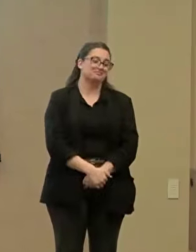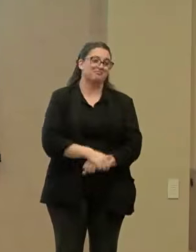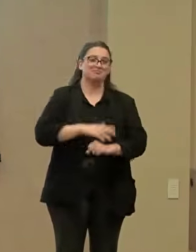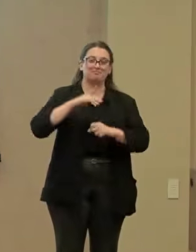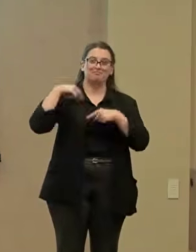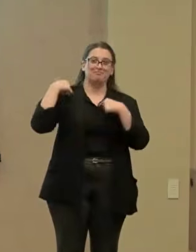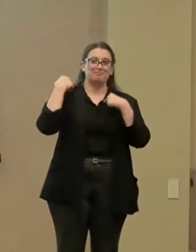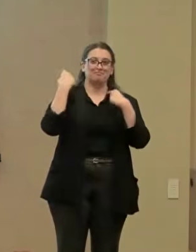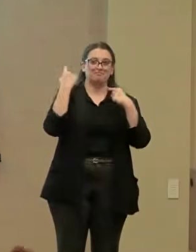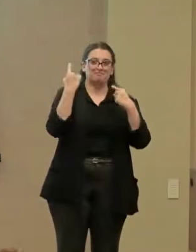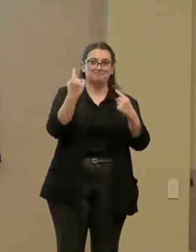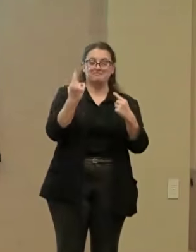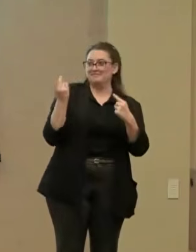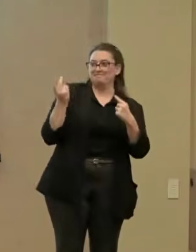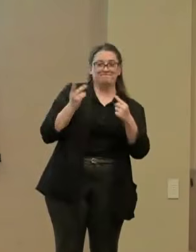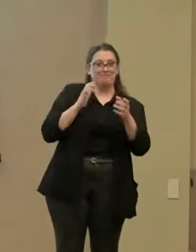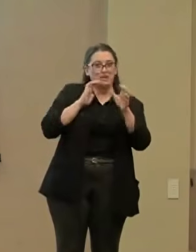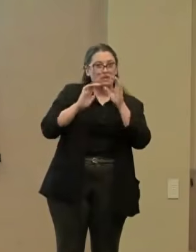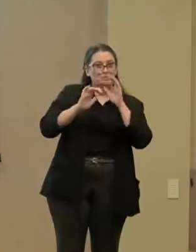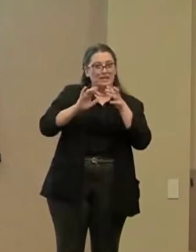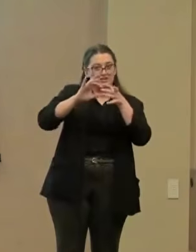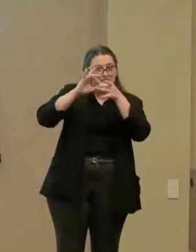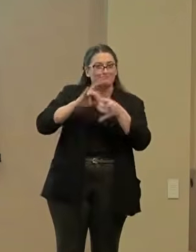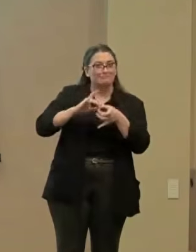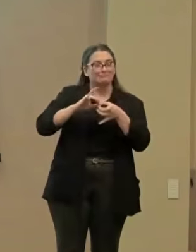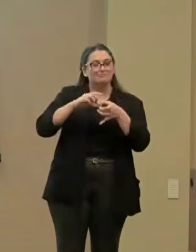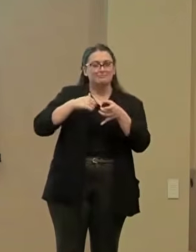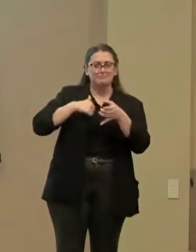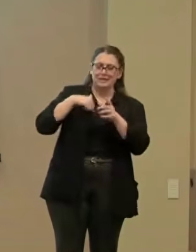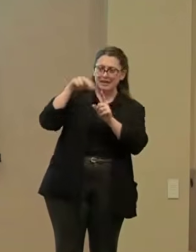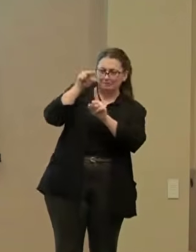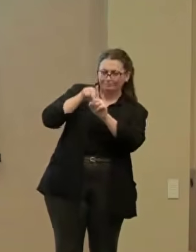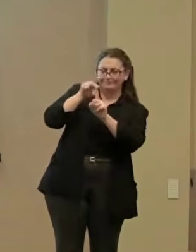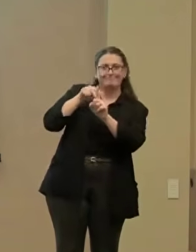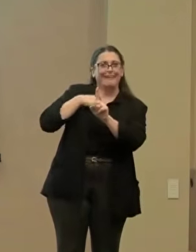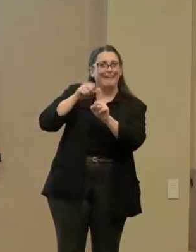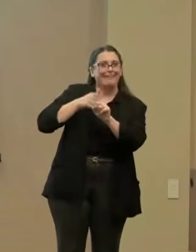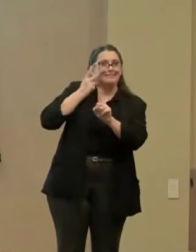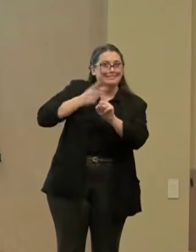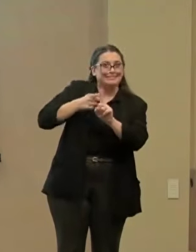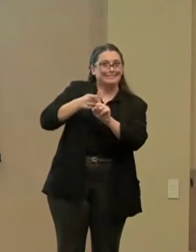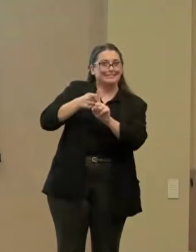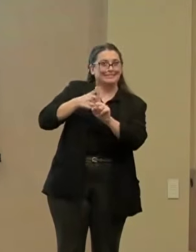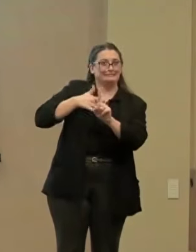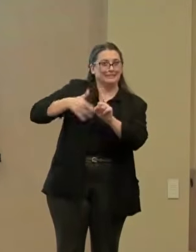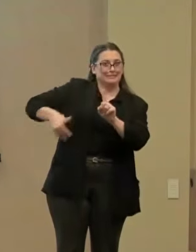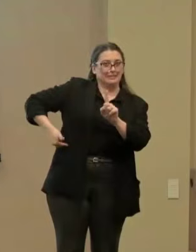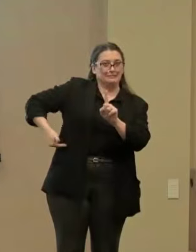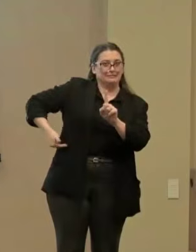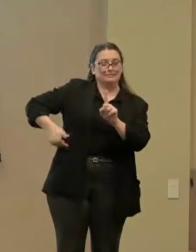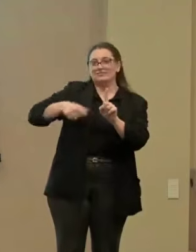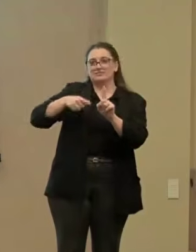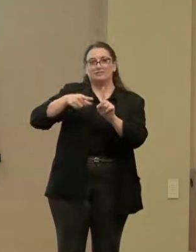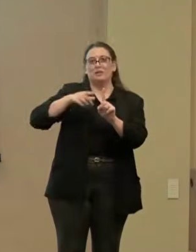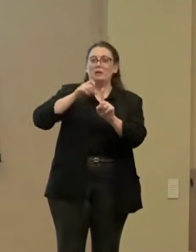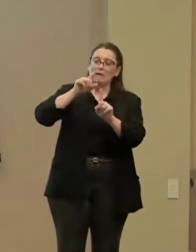we've garnered like a form of communication to where I can see and I can feel when she's not at